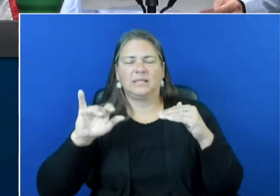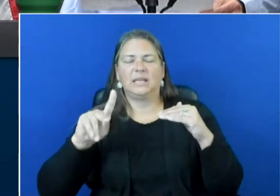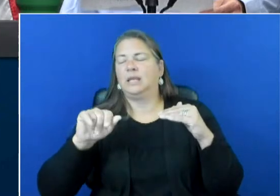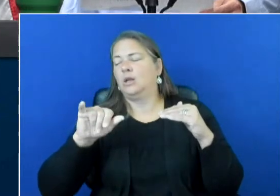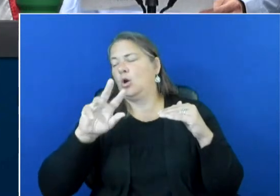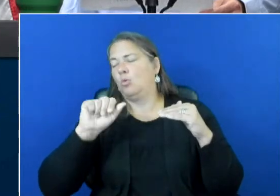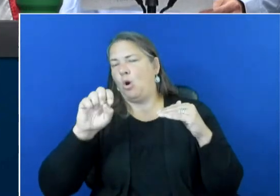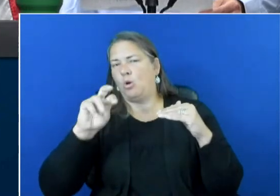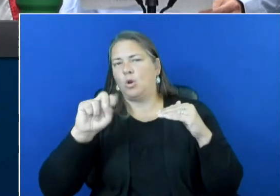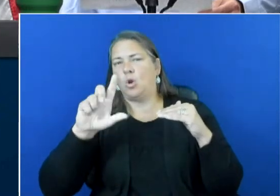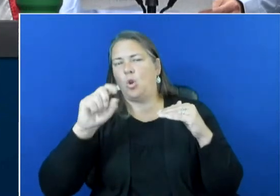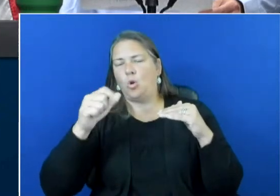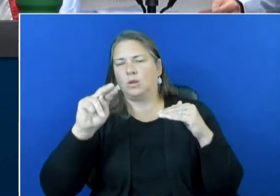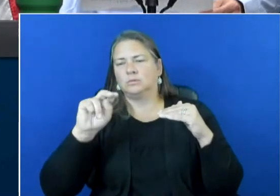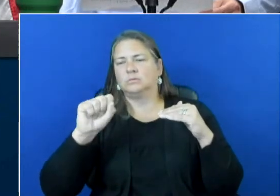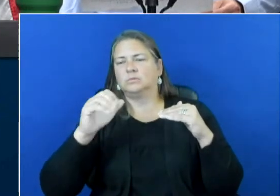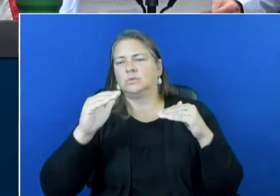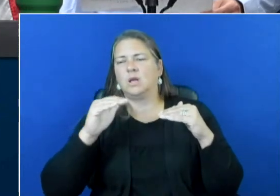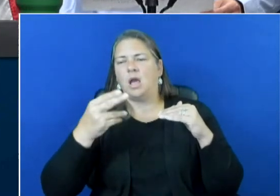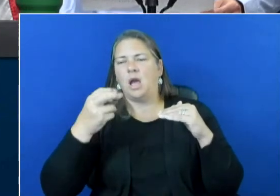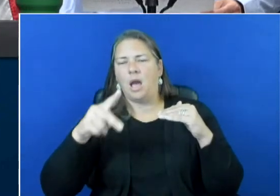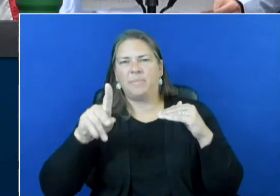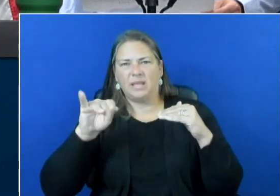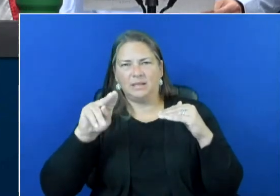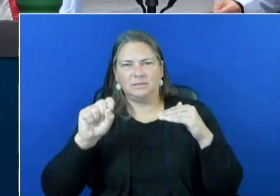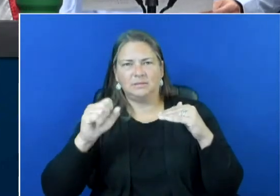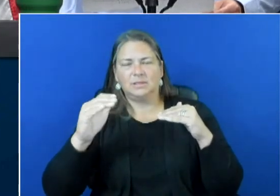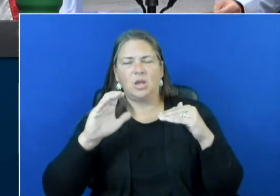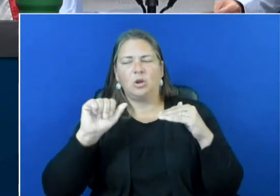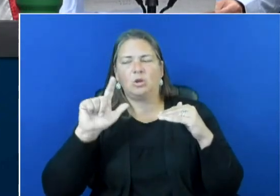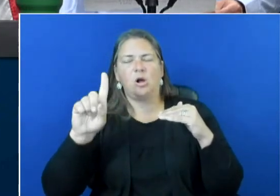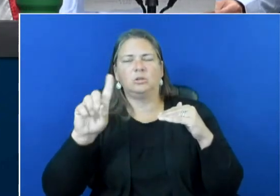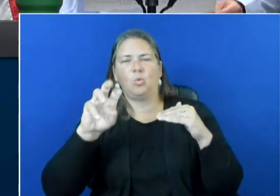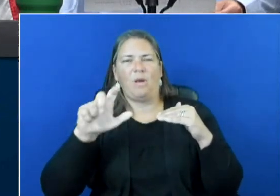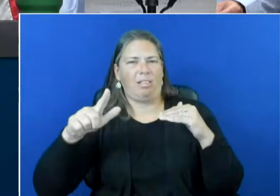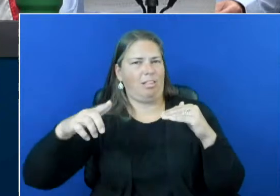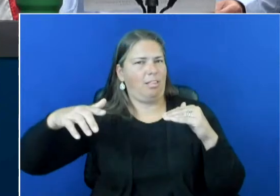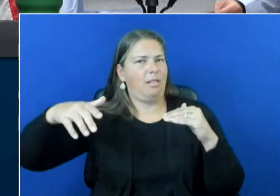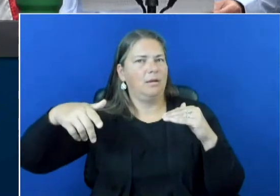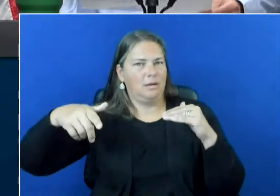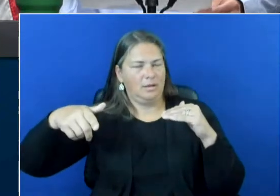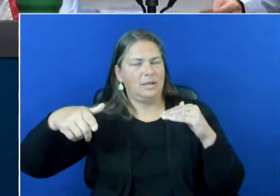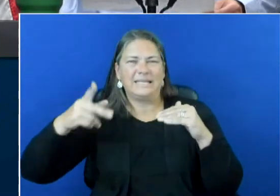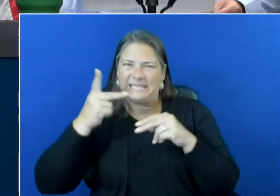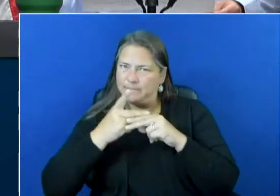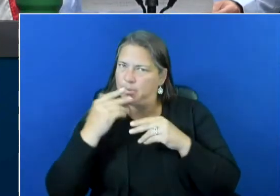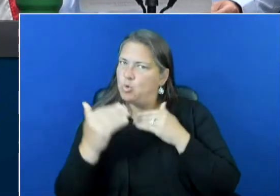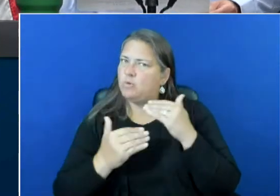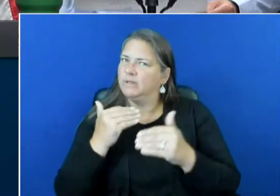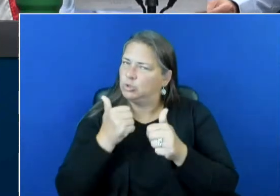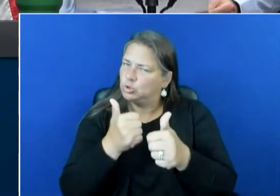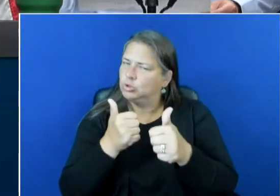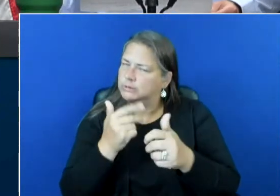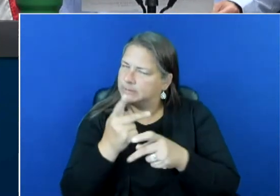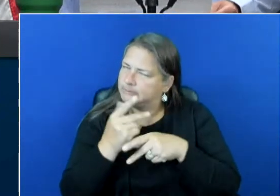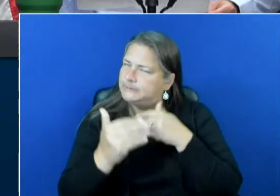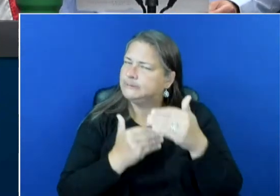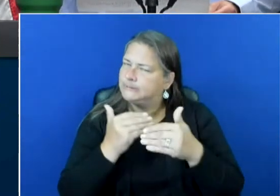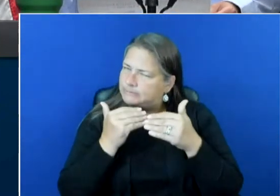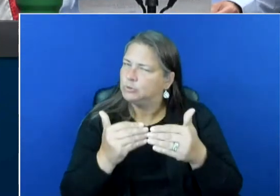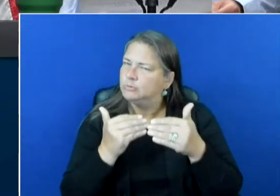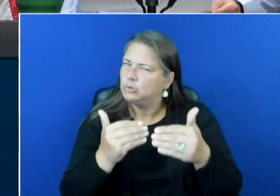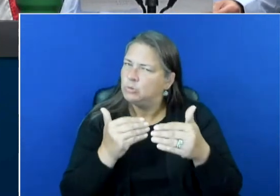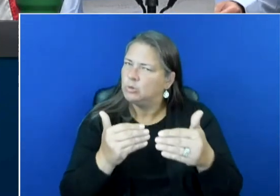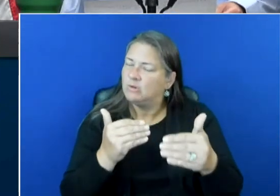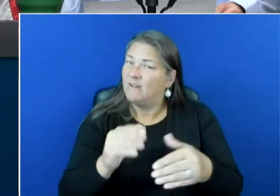Logan's, Hopkins, and Caldwell. Good for you. Keep moving. 40% is nowhere near